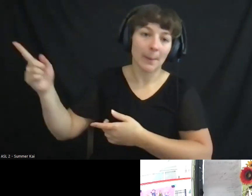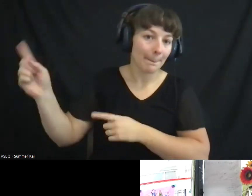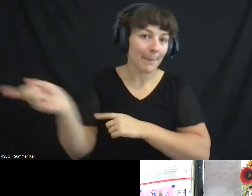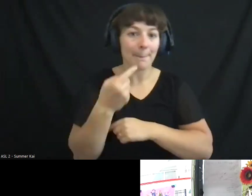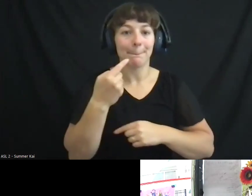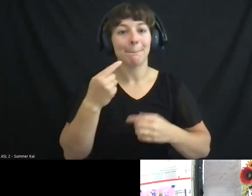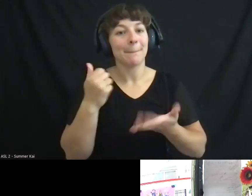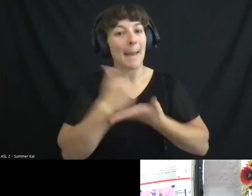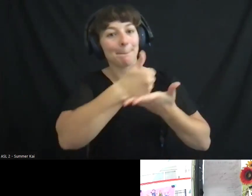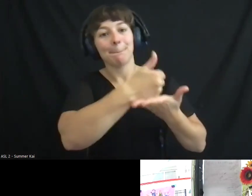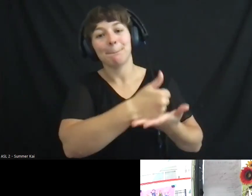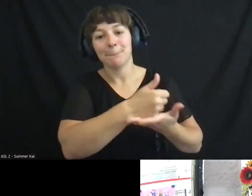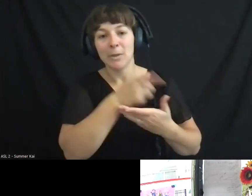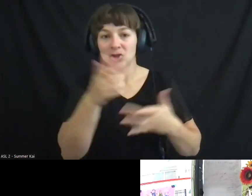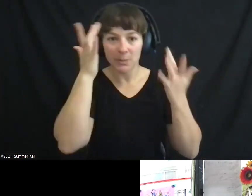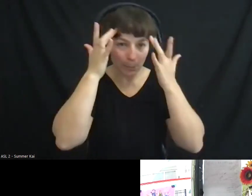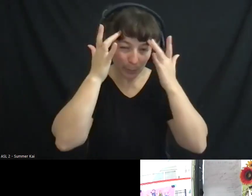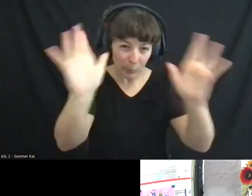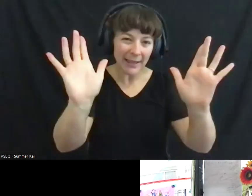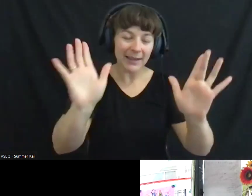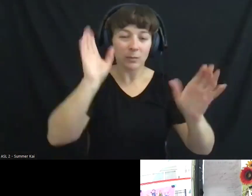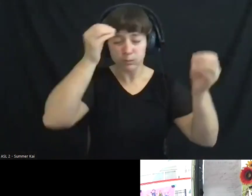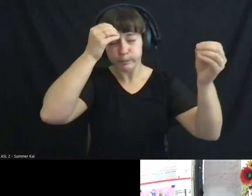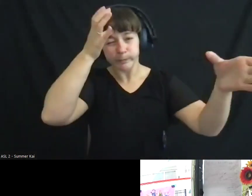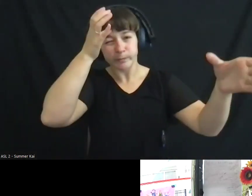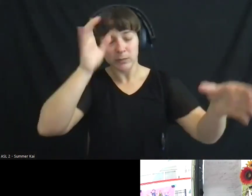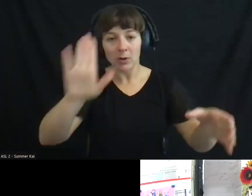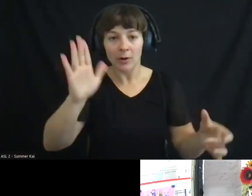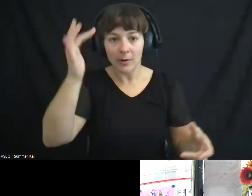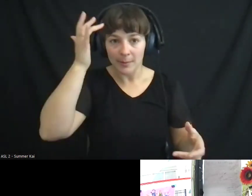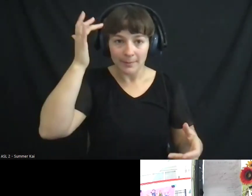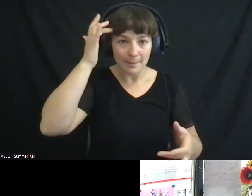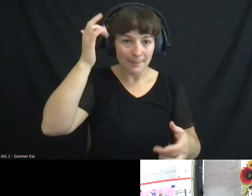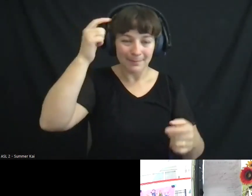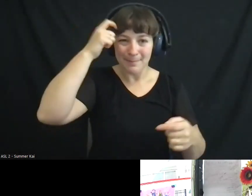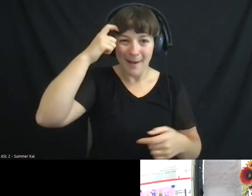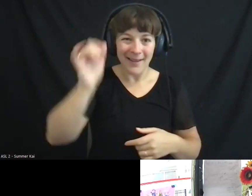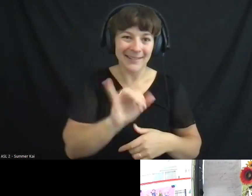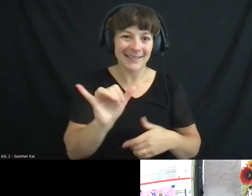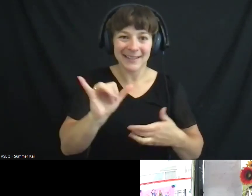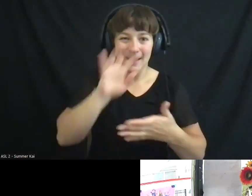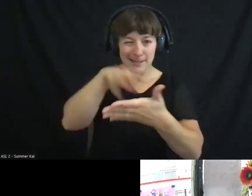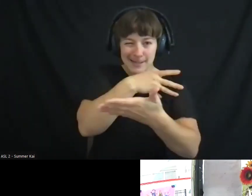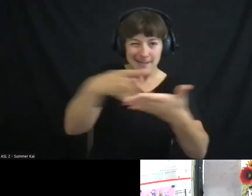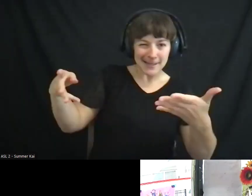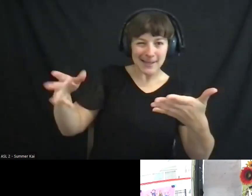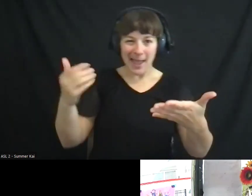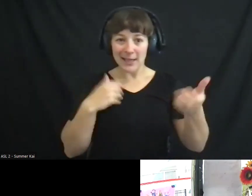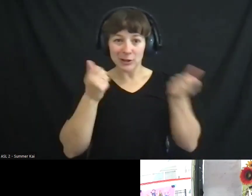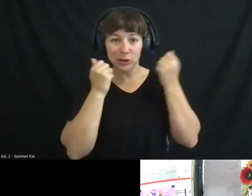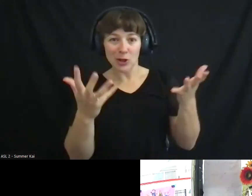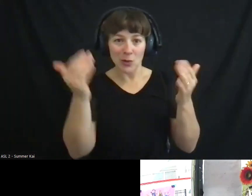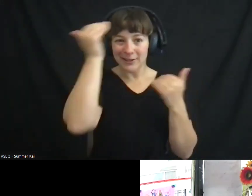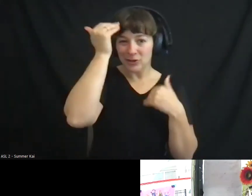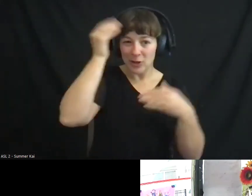is brilliant. Her mind is the most incredible spreadsheet you could ever imagine, the amount of knowledge that is in there. And it's going